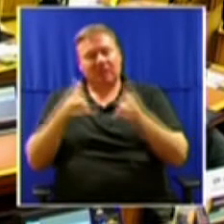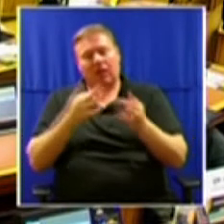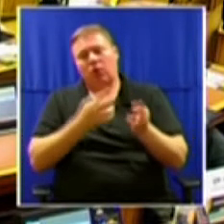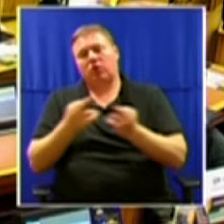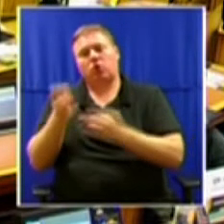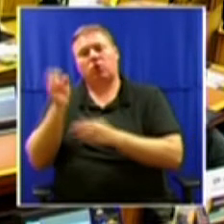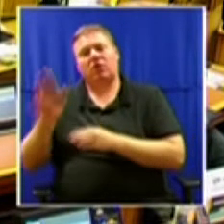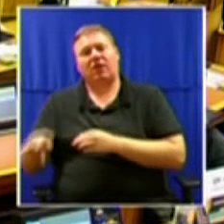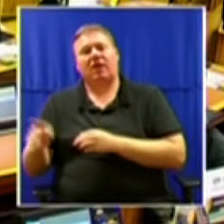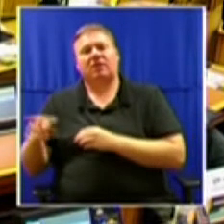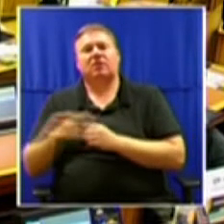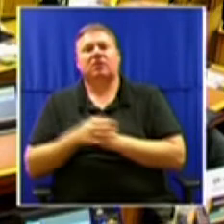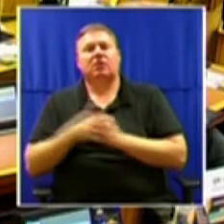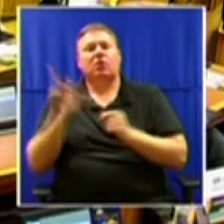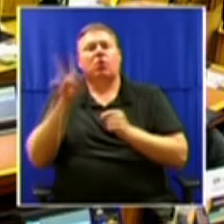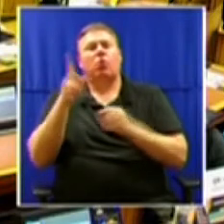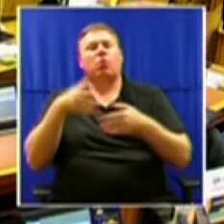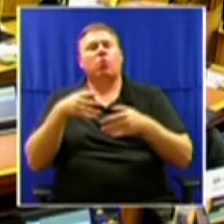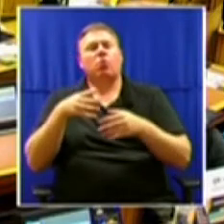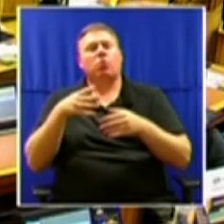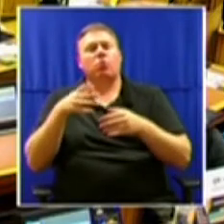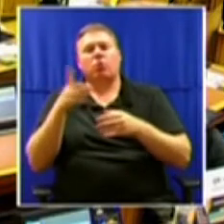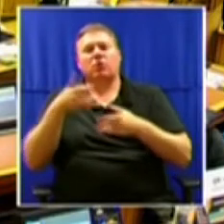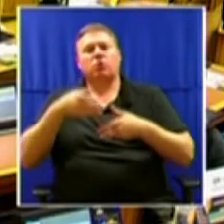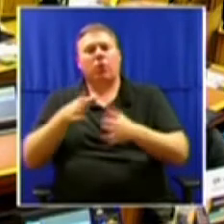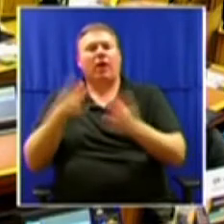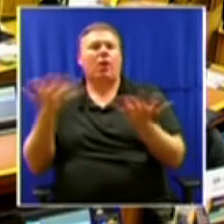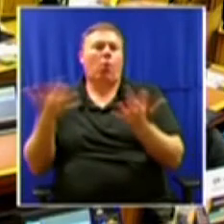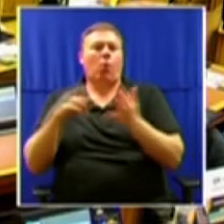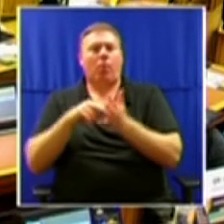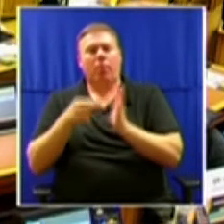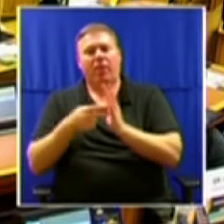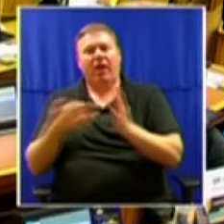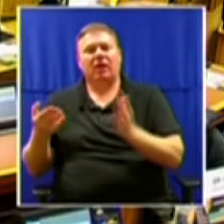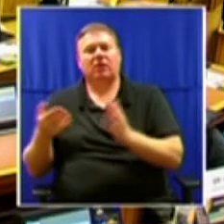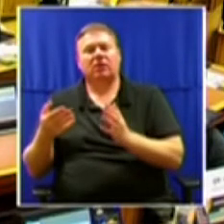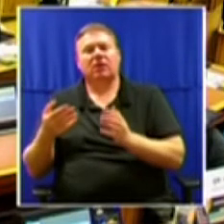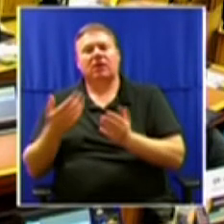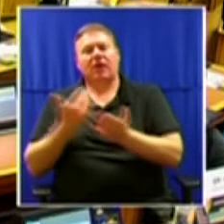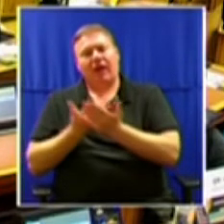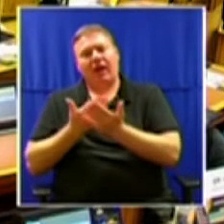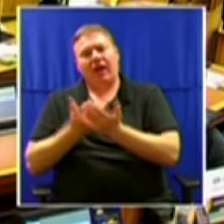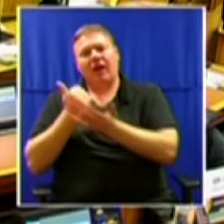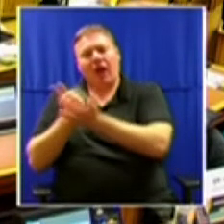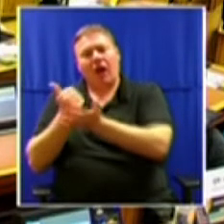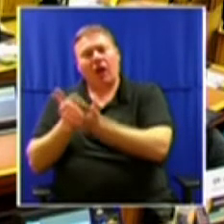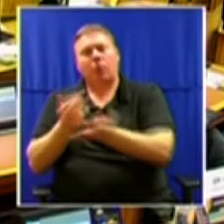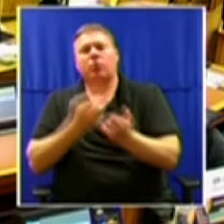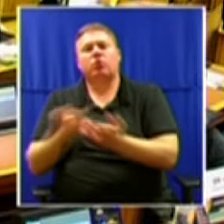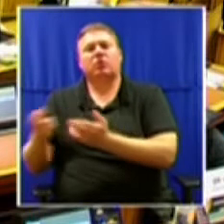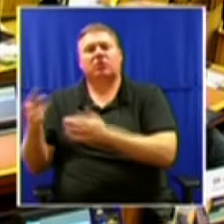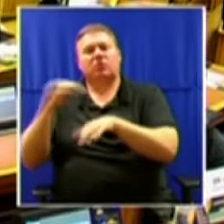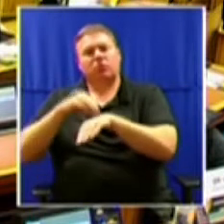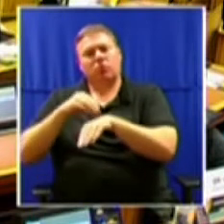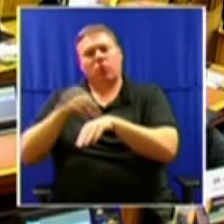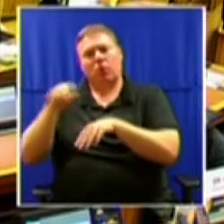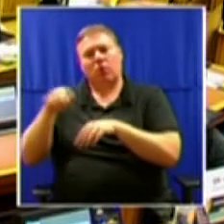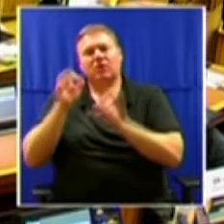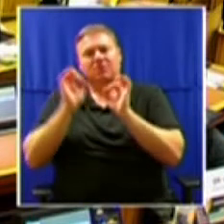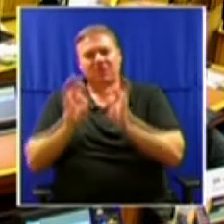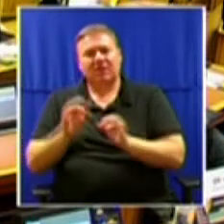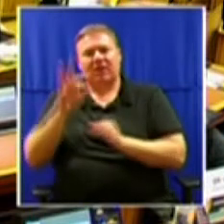interventions plans are in place to tackle disproportionate allocation of resources within the FCS